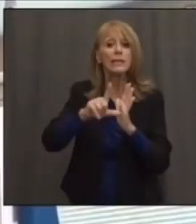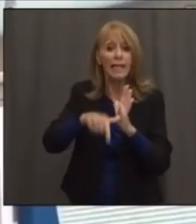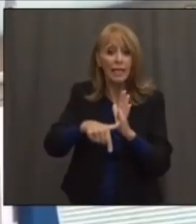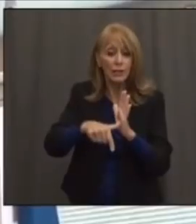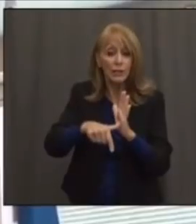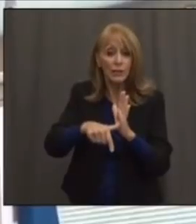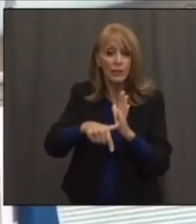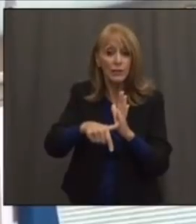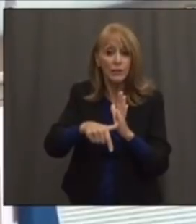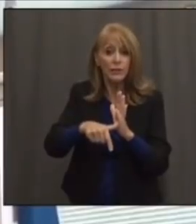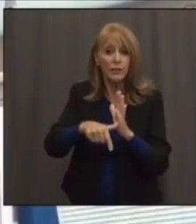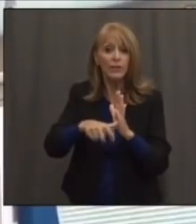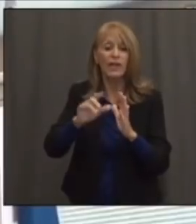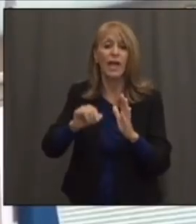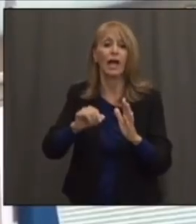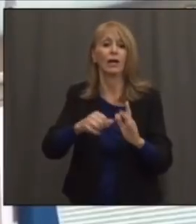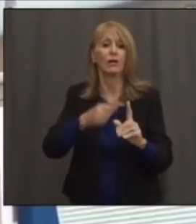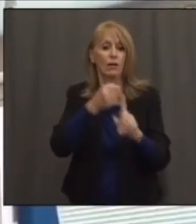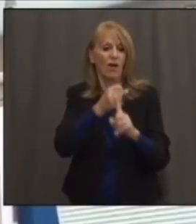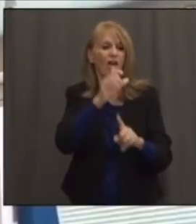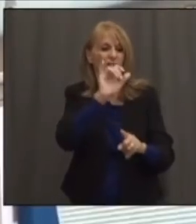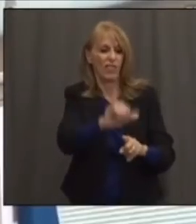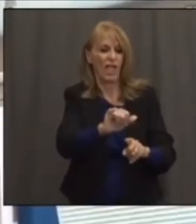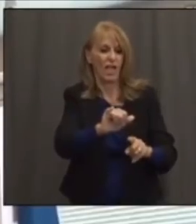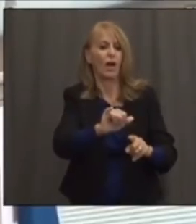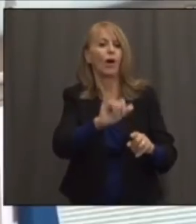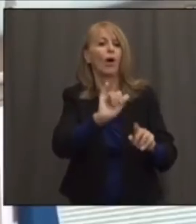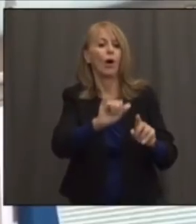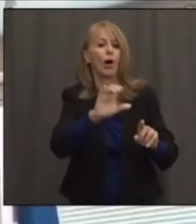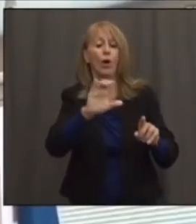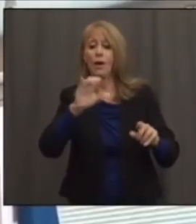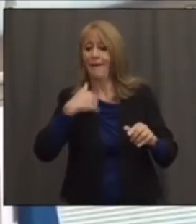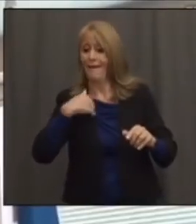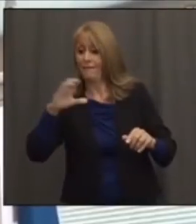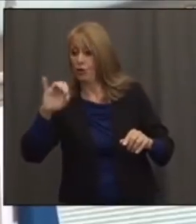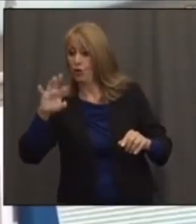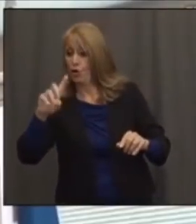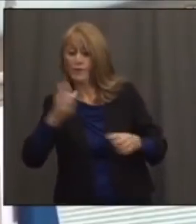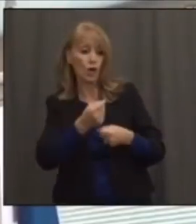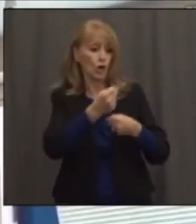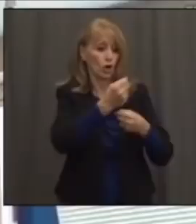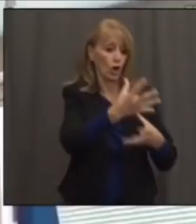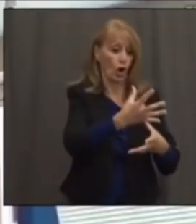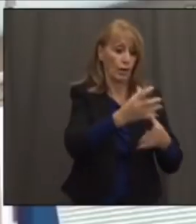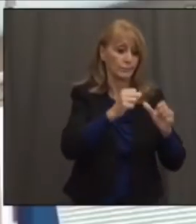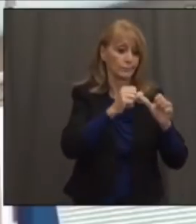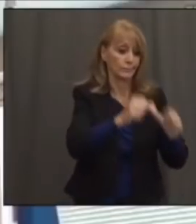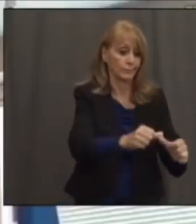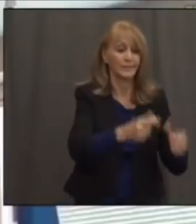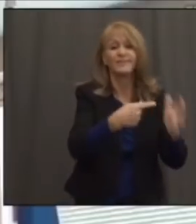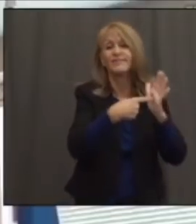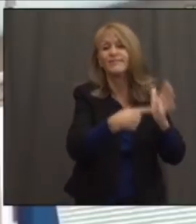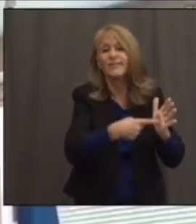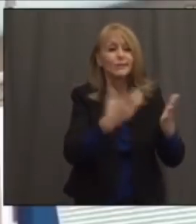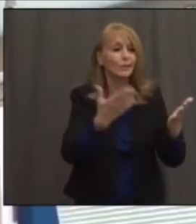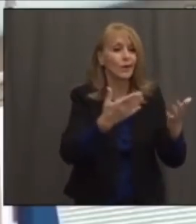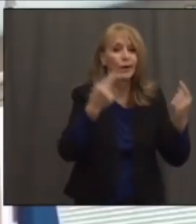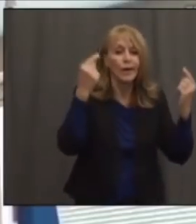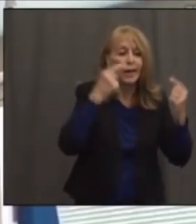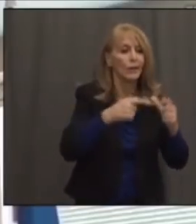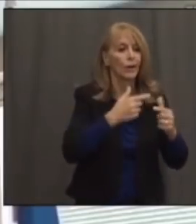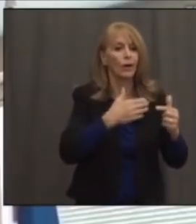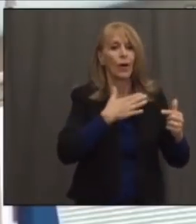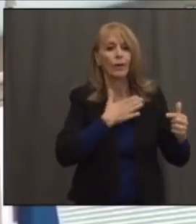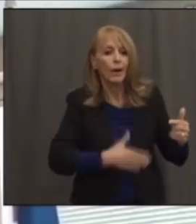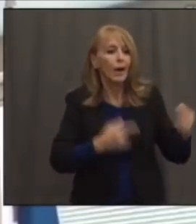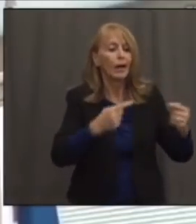a clearly defined syndrome, then that might change in the future. But at this point, it's still sort of a collection of symptoms